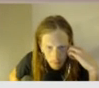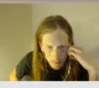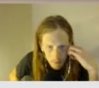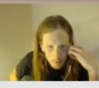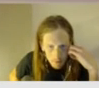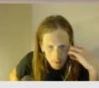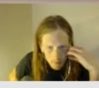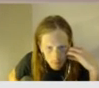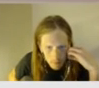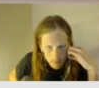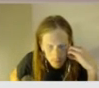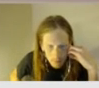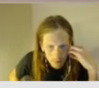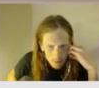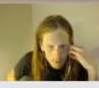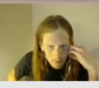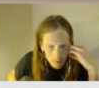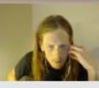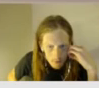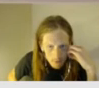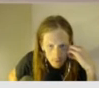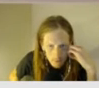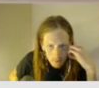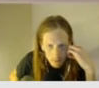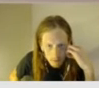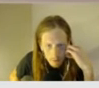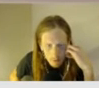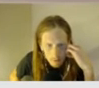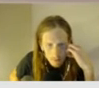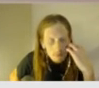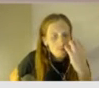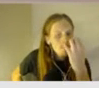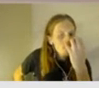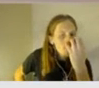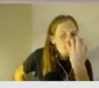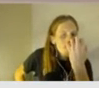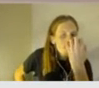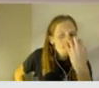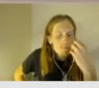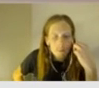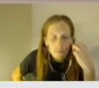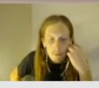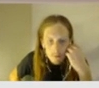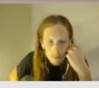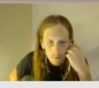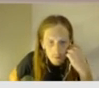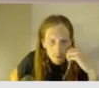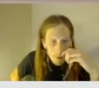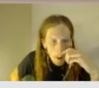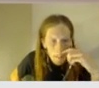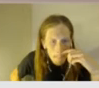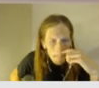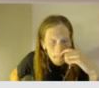the okay, we'll talk for a little while longer if they're going to stick around. And then when they kind of forget about me, then I'll go back to making a few more